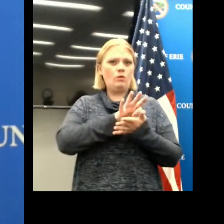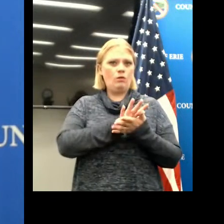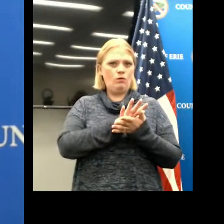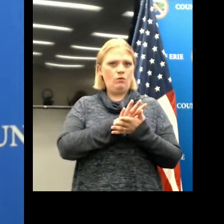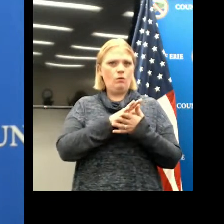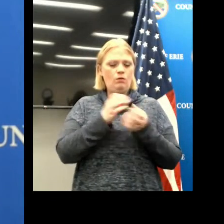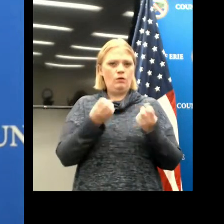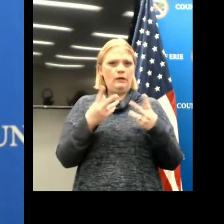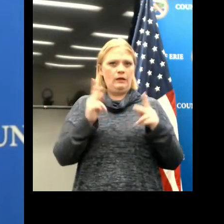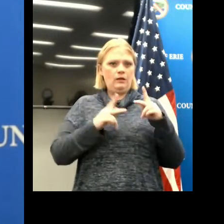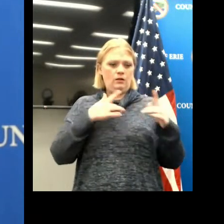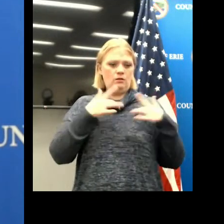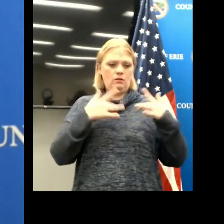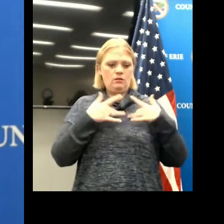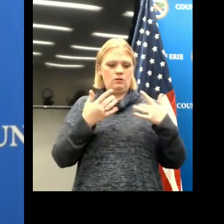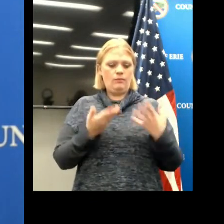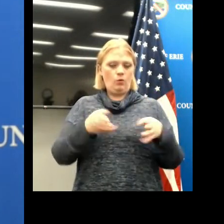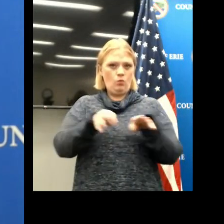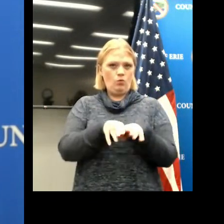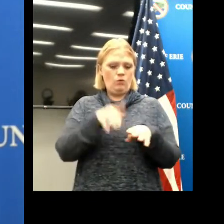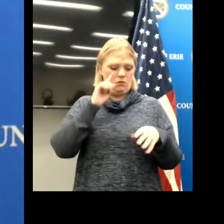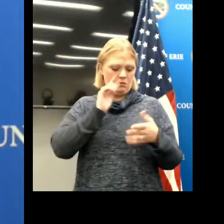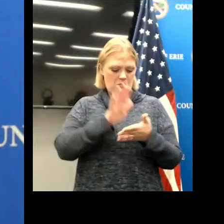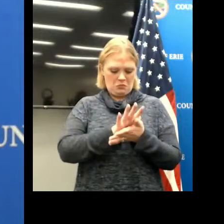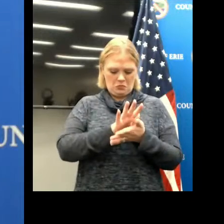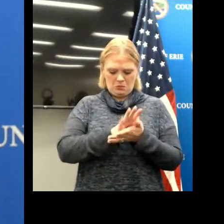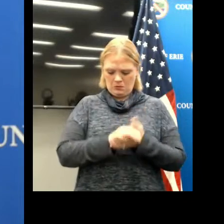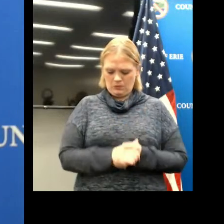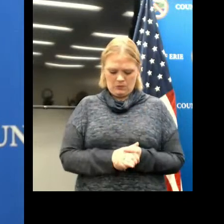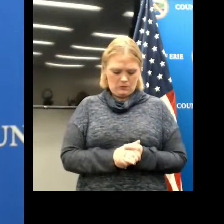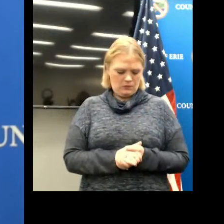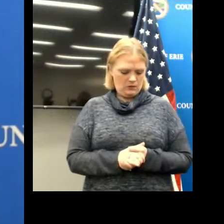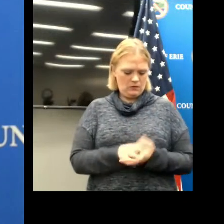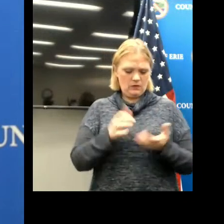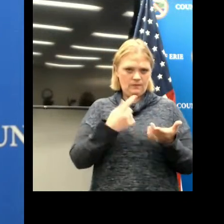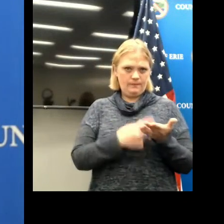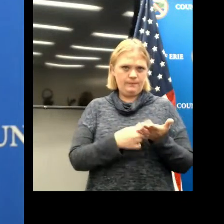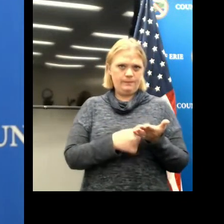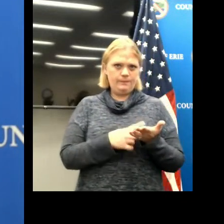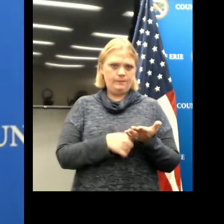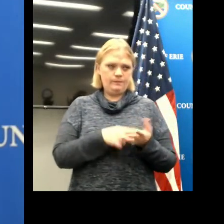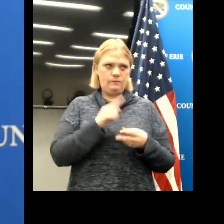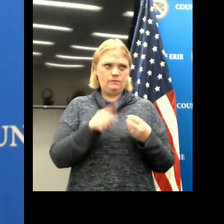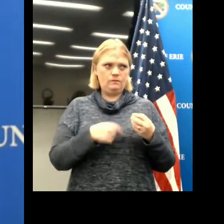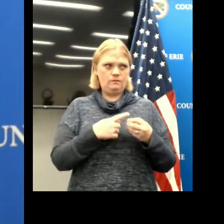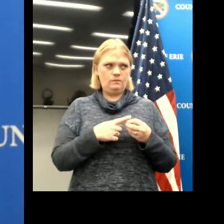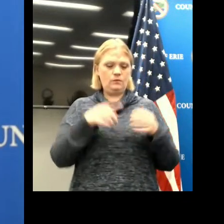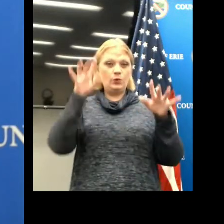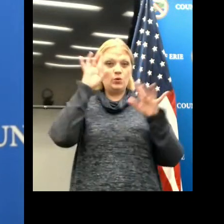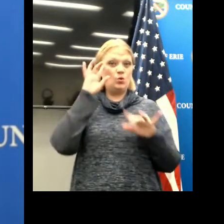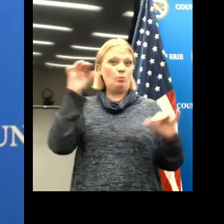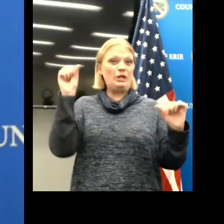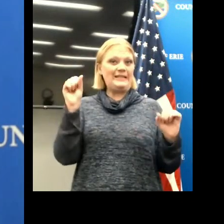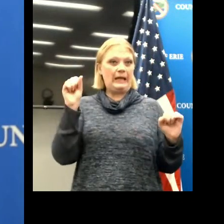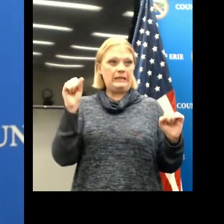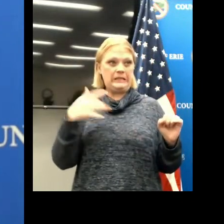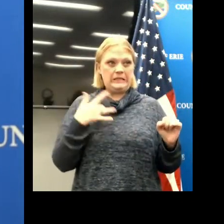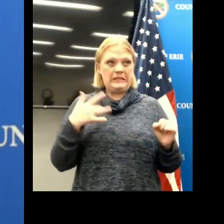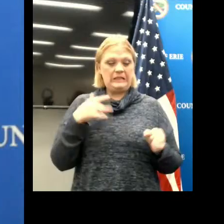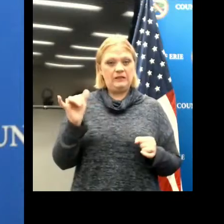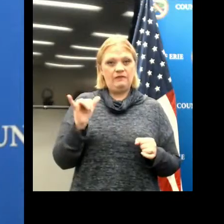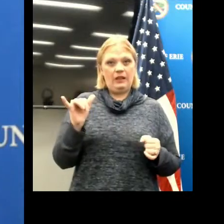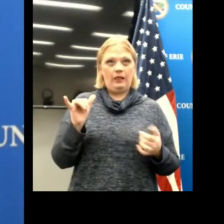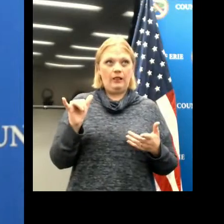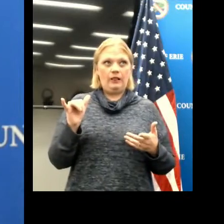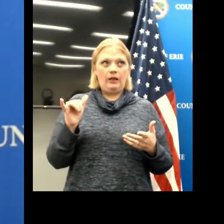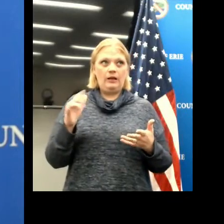are concerned about shutdown of schools. Can you just talk about superintendents feeling like that go